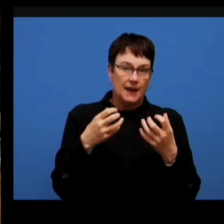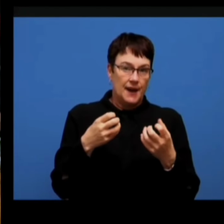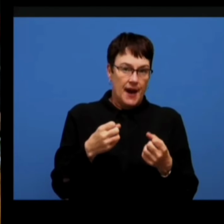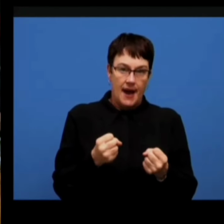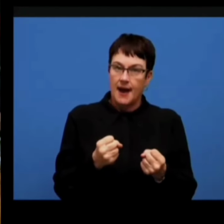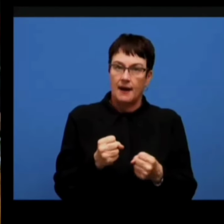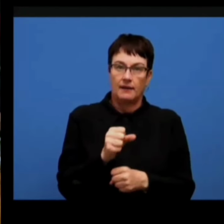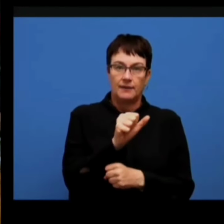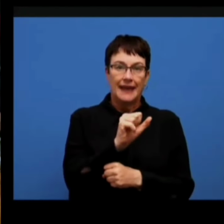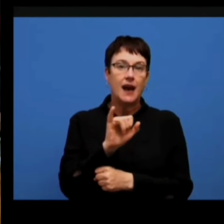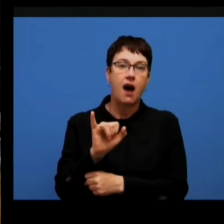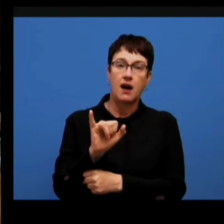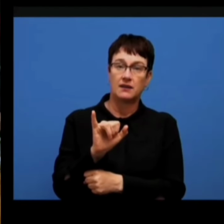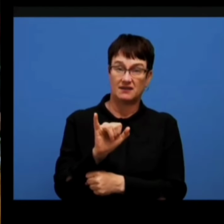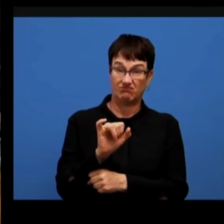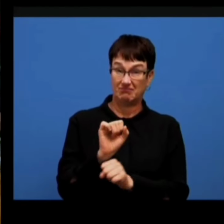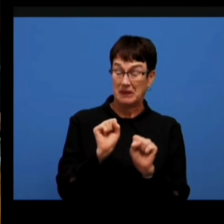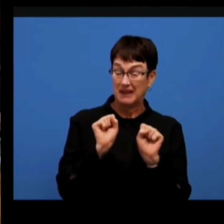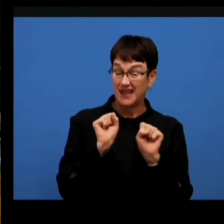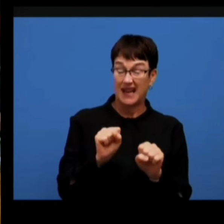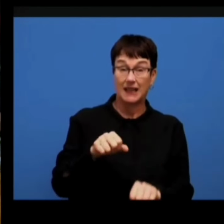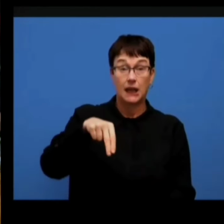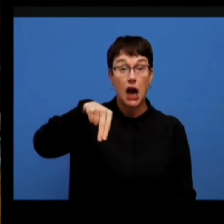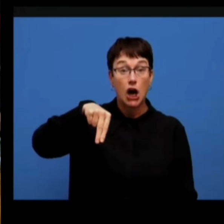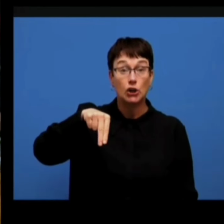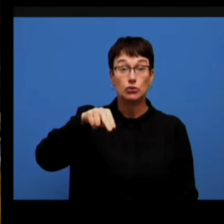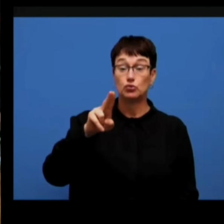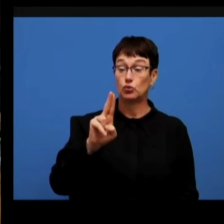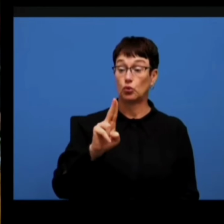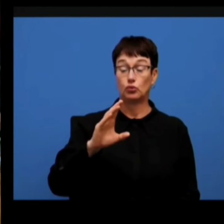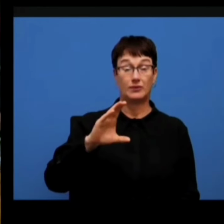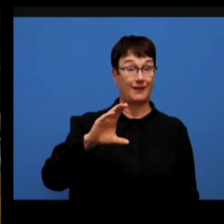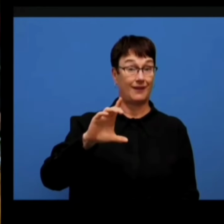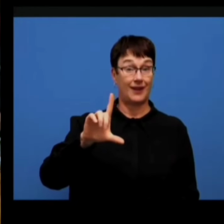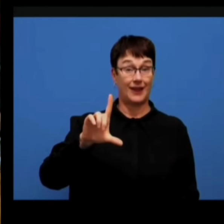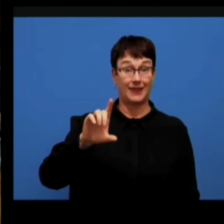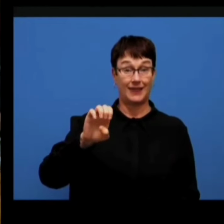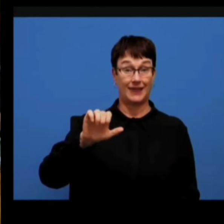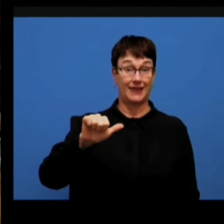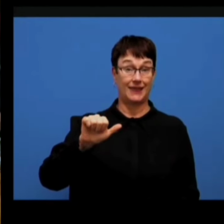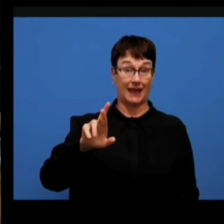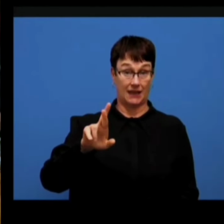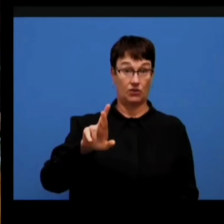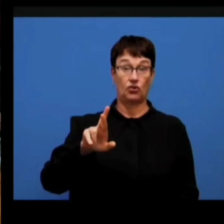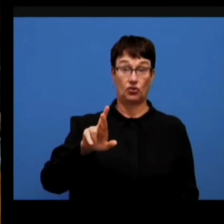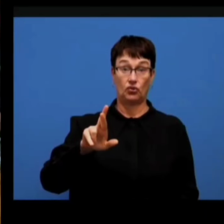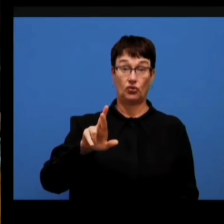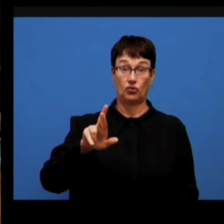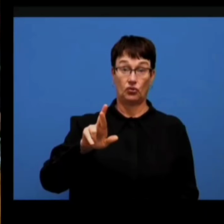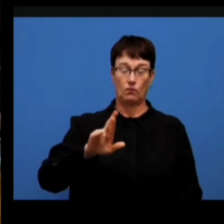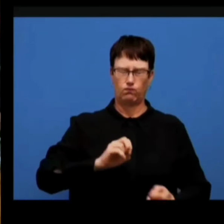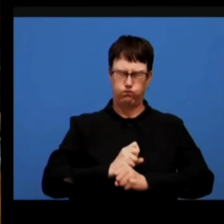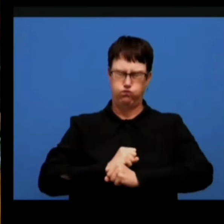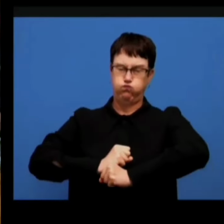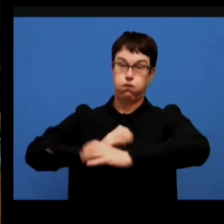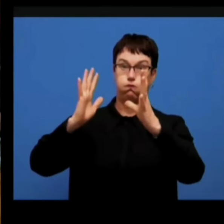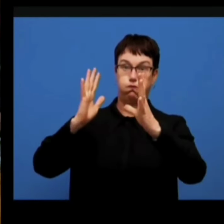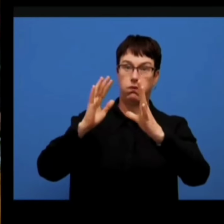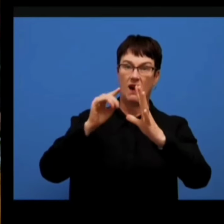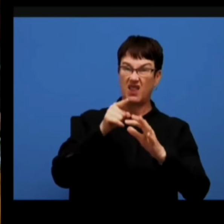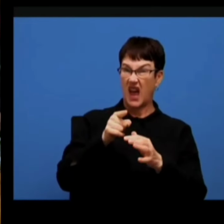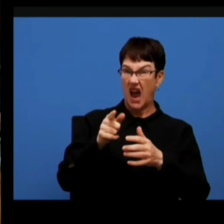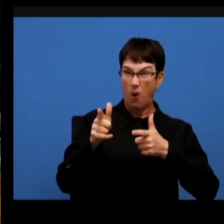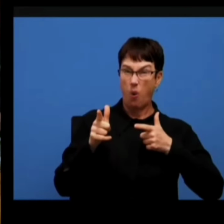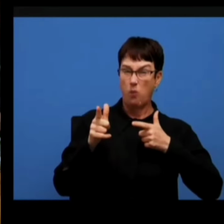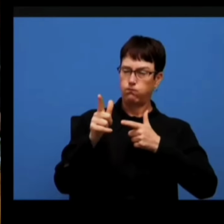Nuclear weapons already pose an existential threat to humanity that is insufficiently